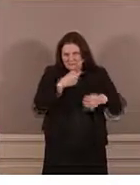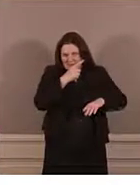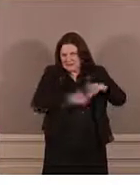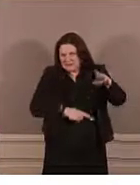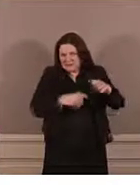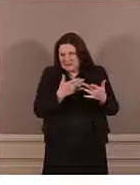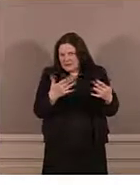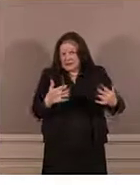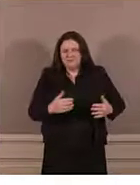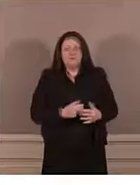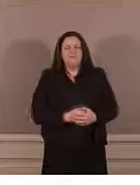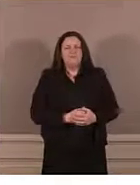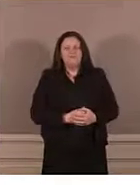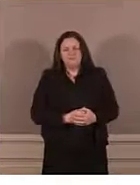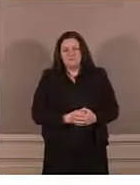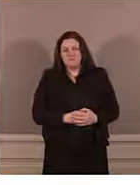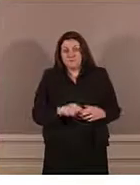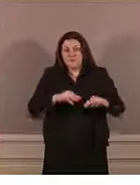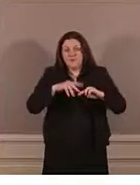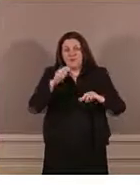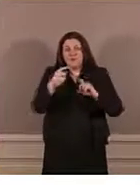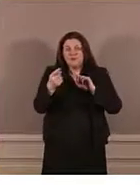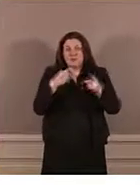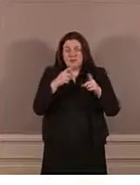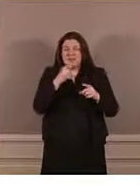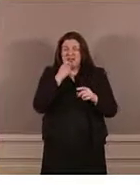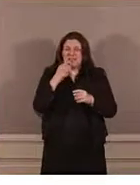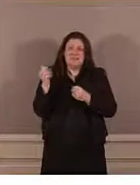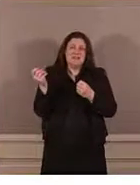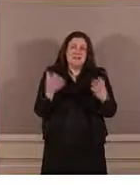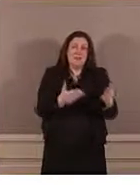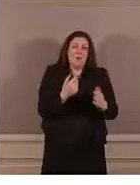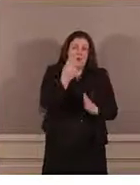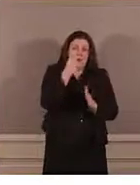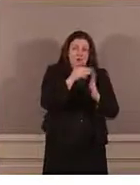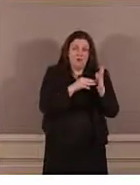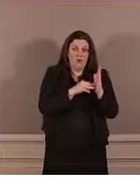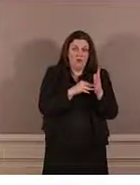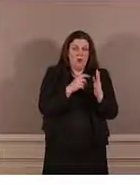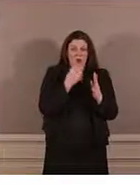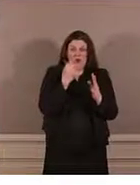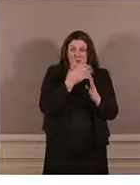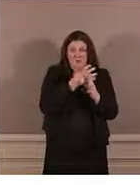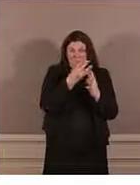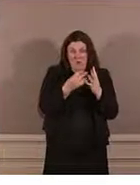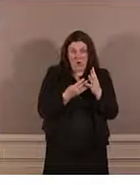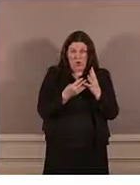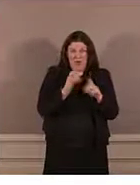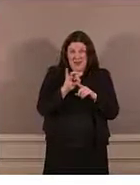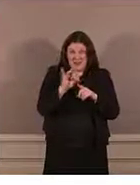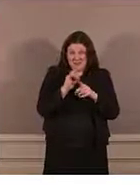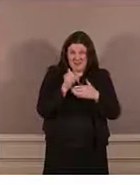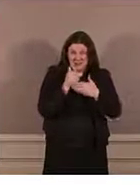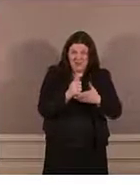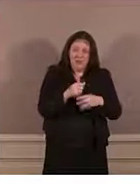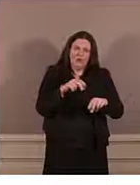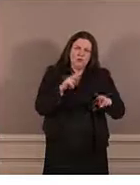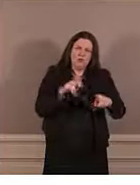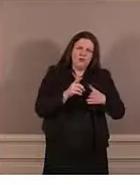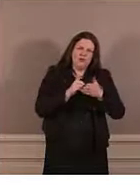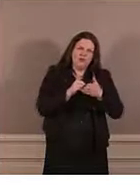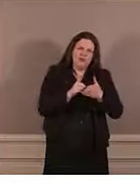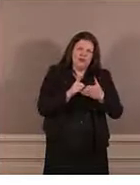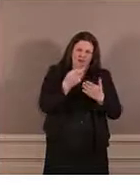that most respondents were delivering at least one programme under all 4 of the categories of support as per the New